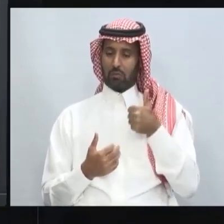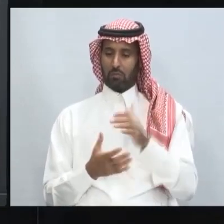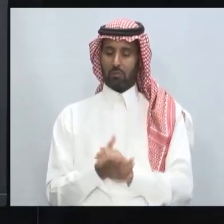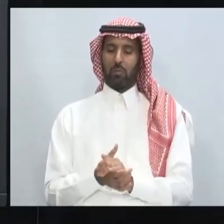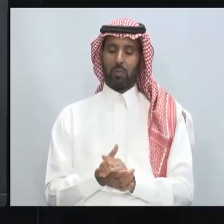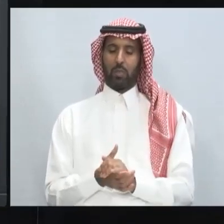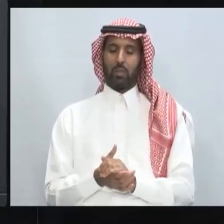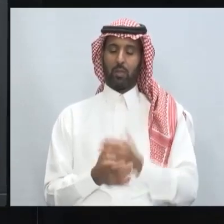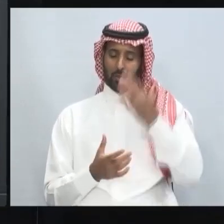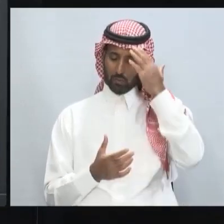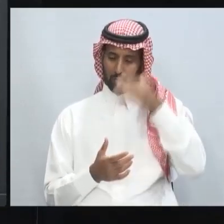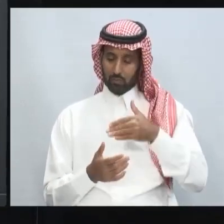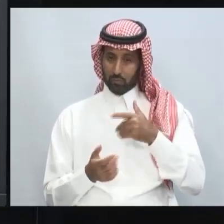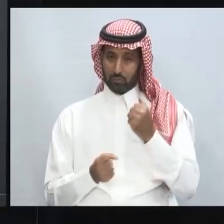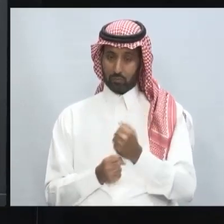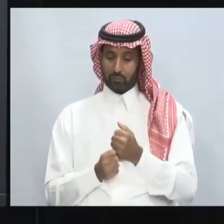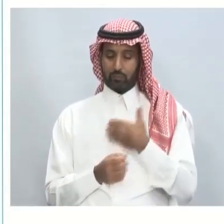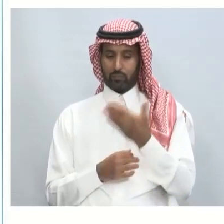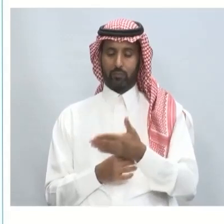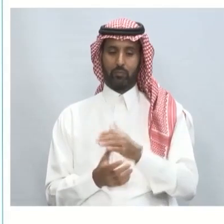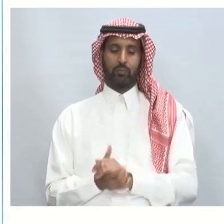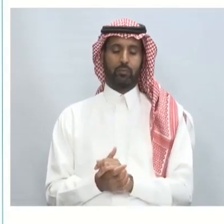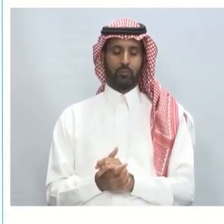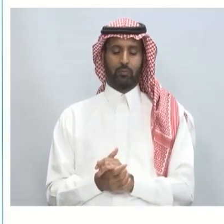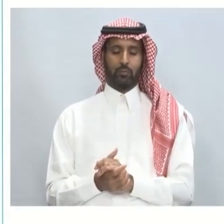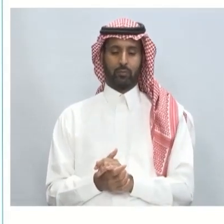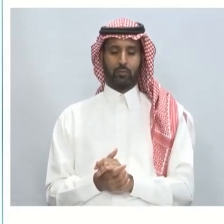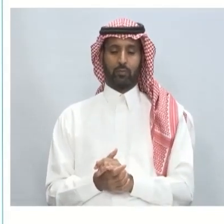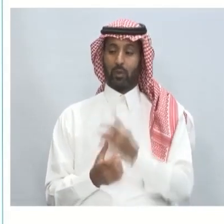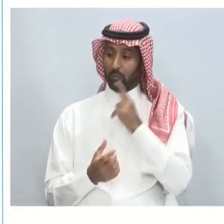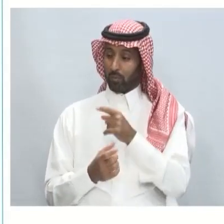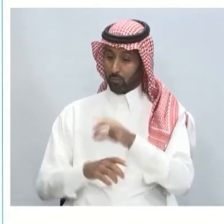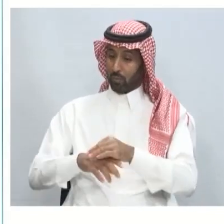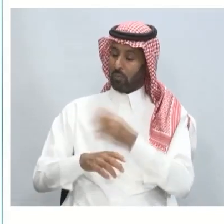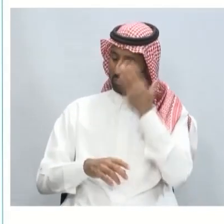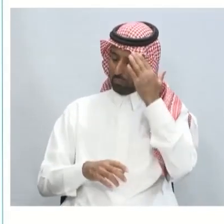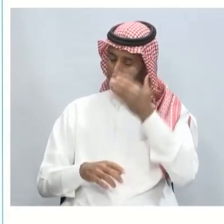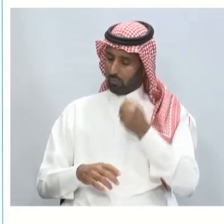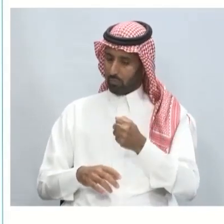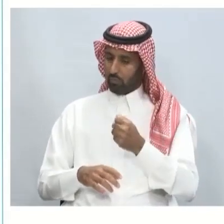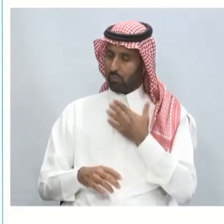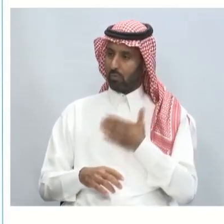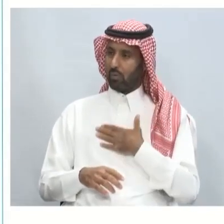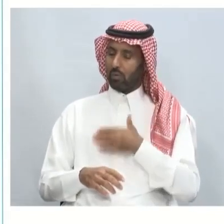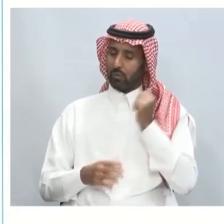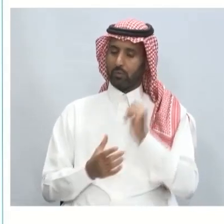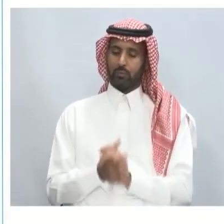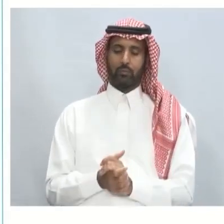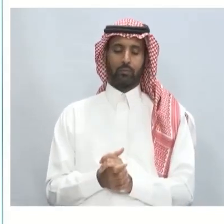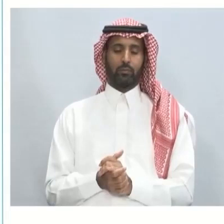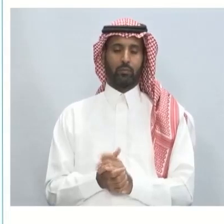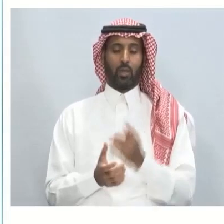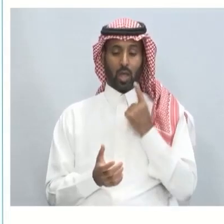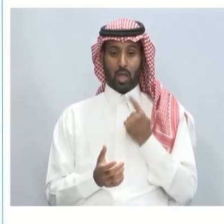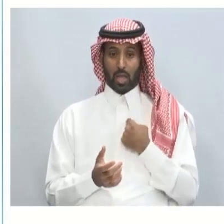correct, appreciated, that he feels appreciated, that people appreciate and respect him. I